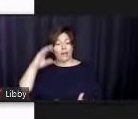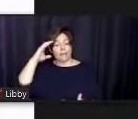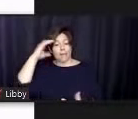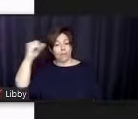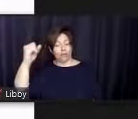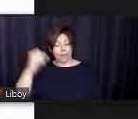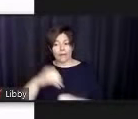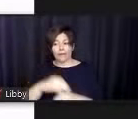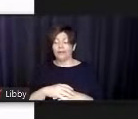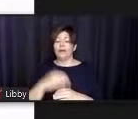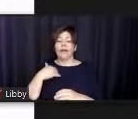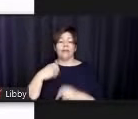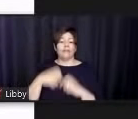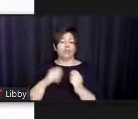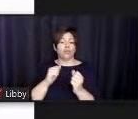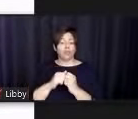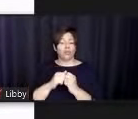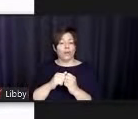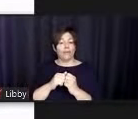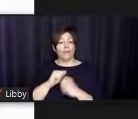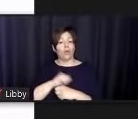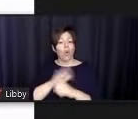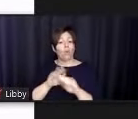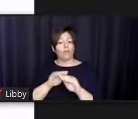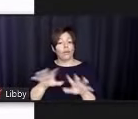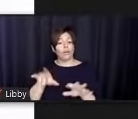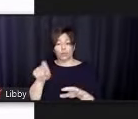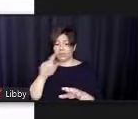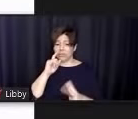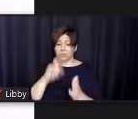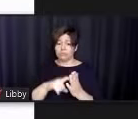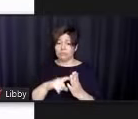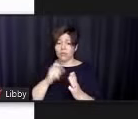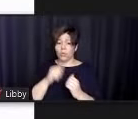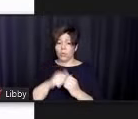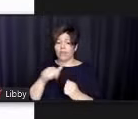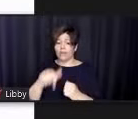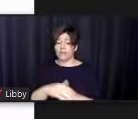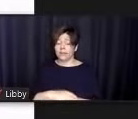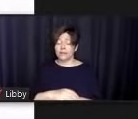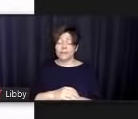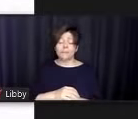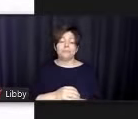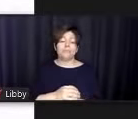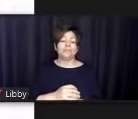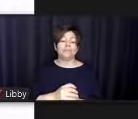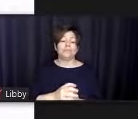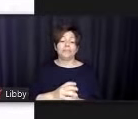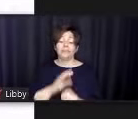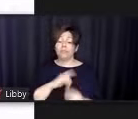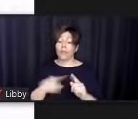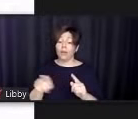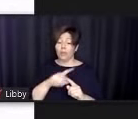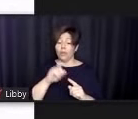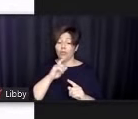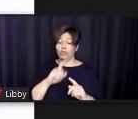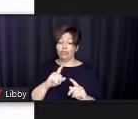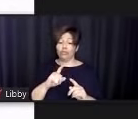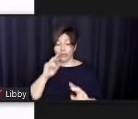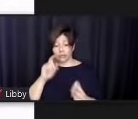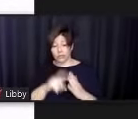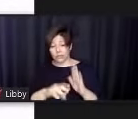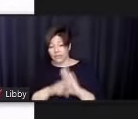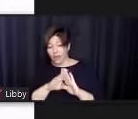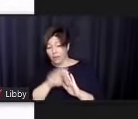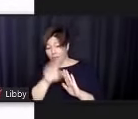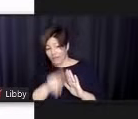we're having issues relating to COVID that you need to pay attention to as a part of this. And so, but you should develop this, but think about all the needs